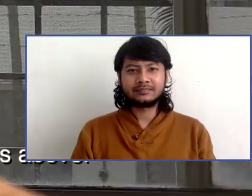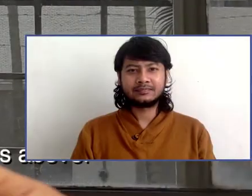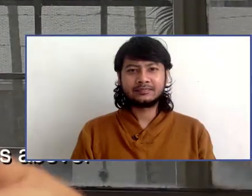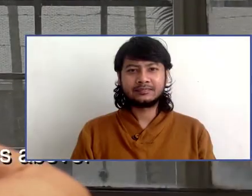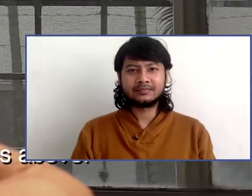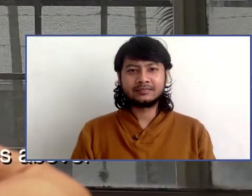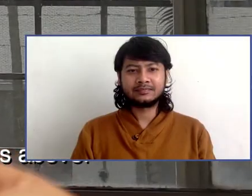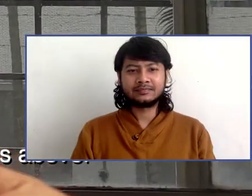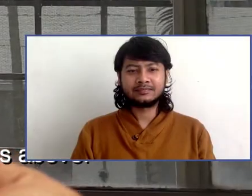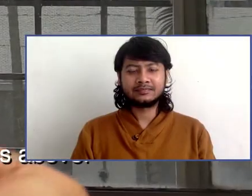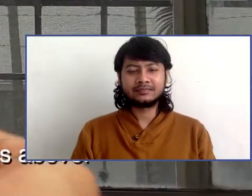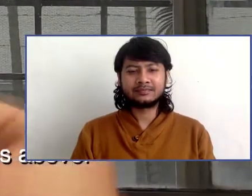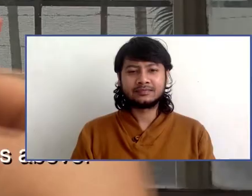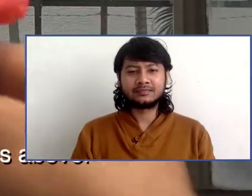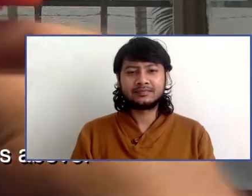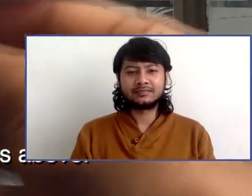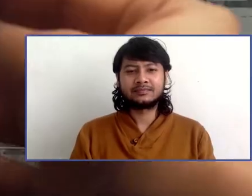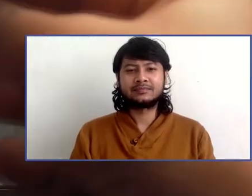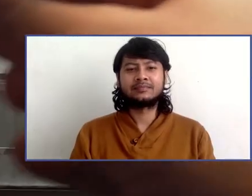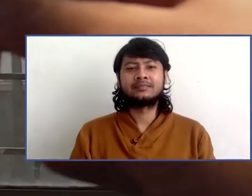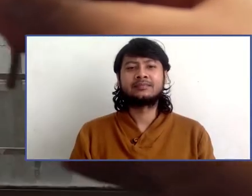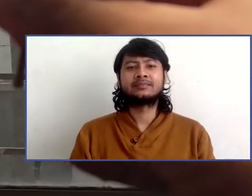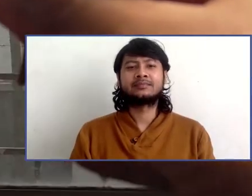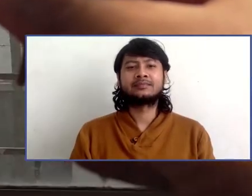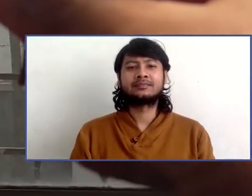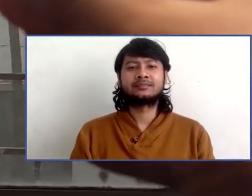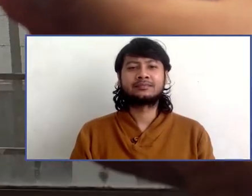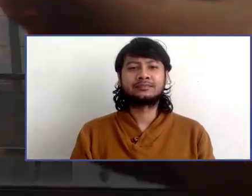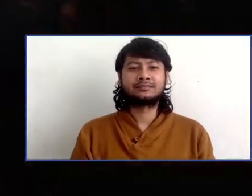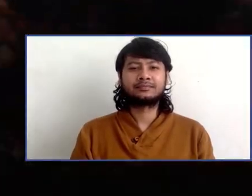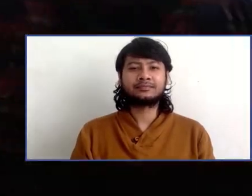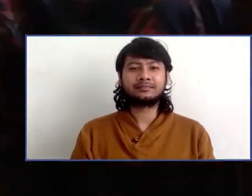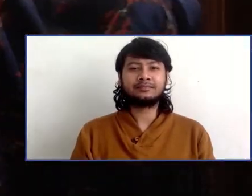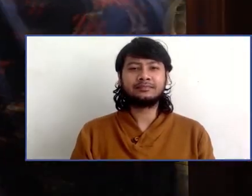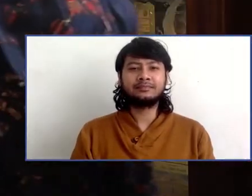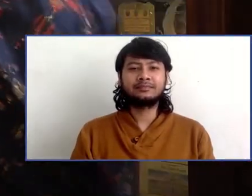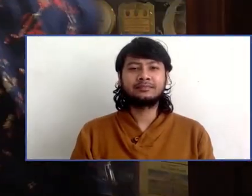Have been sent from the skies above.